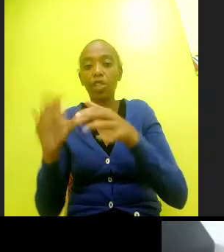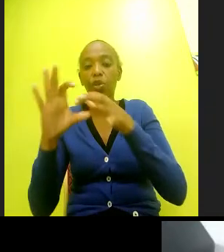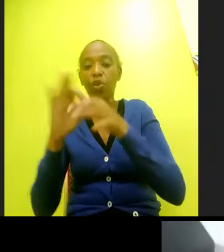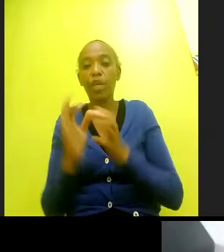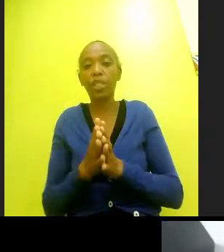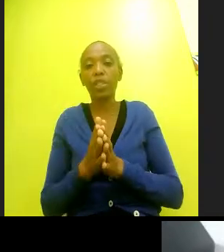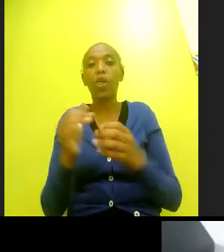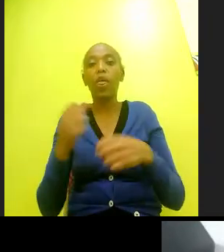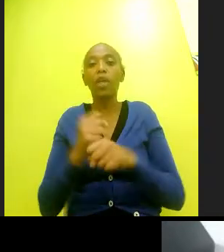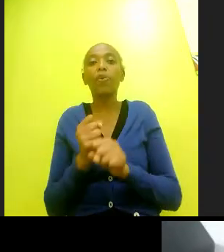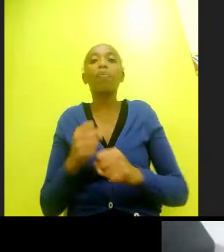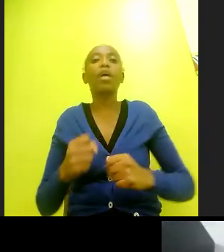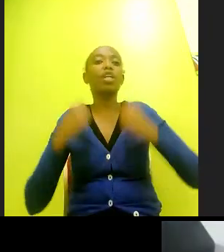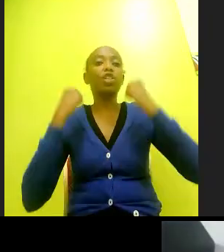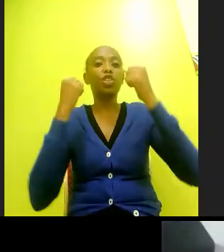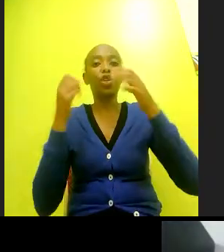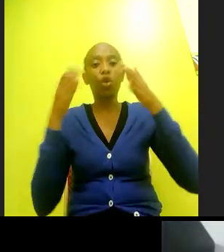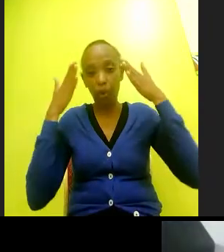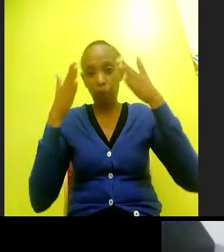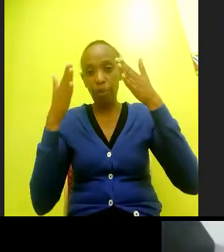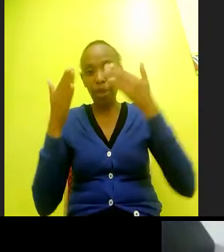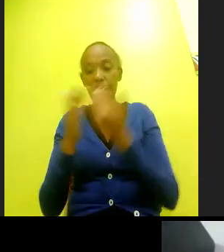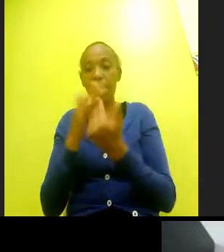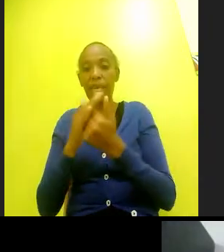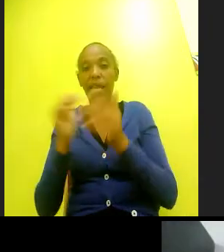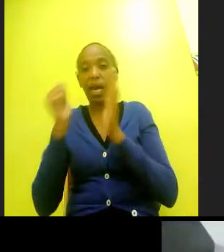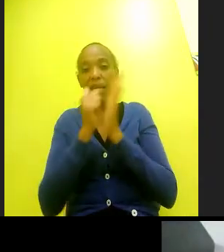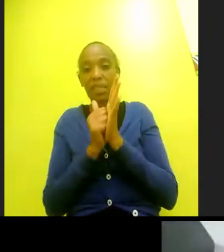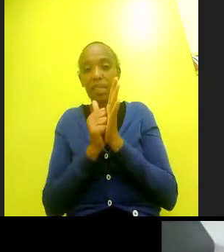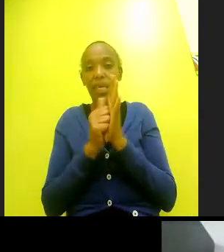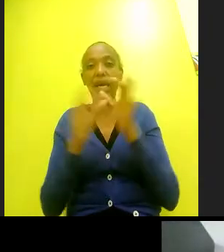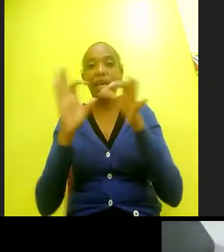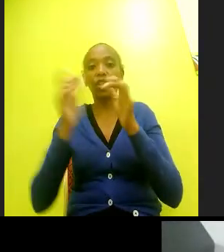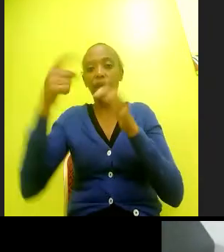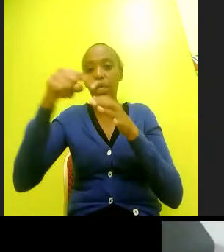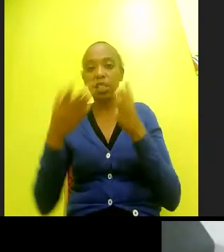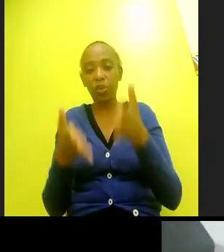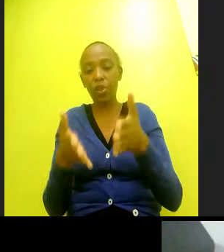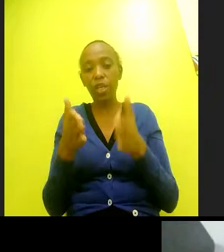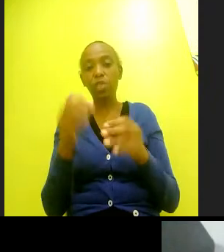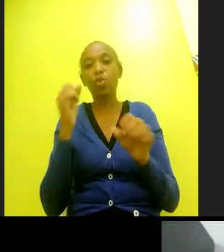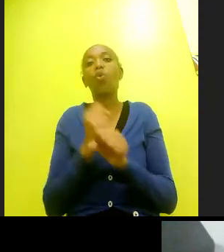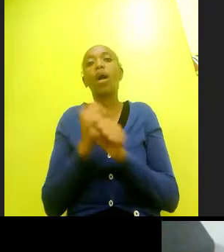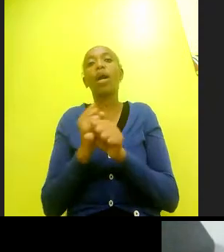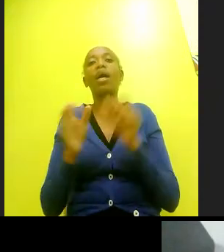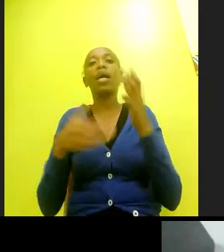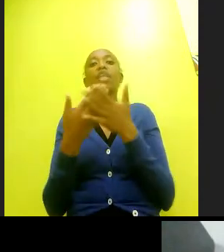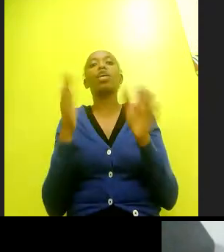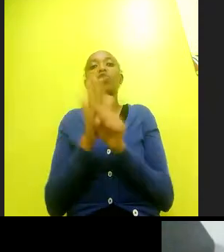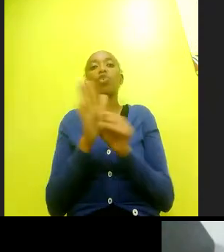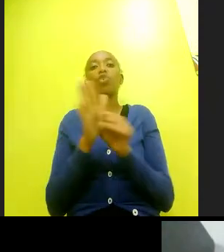make strong commitments around the care agenda and join us in this work. Thank you so much.